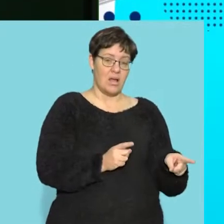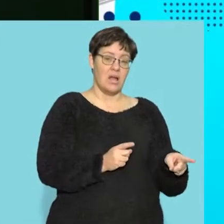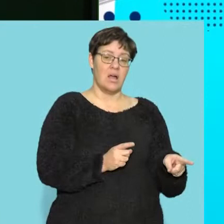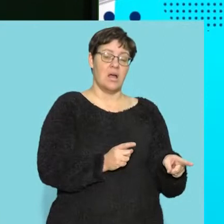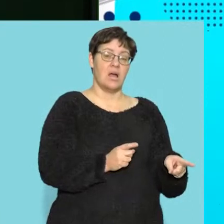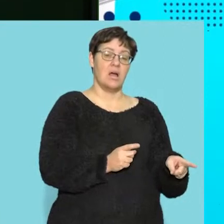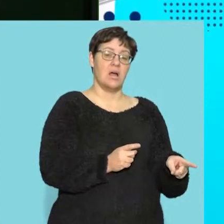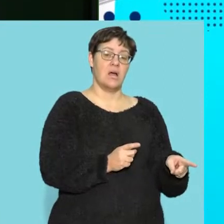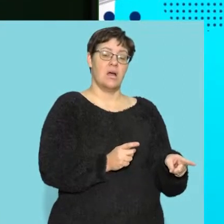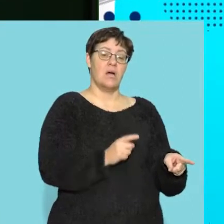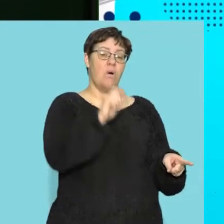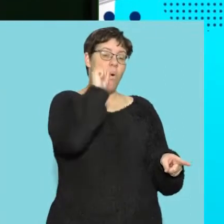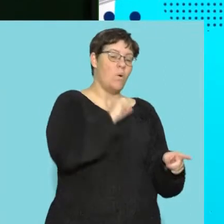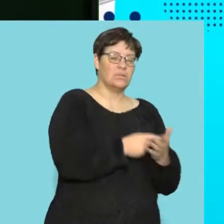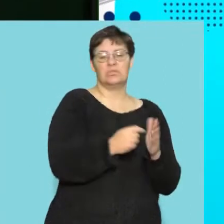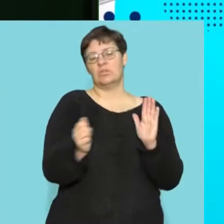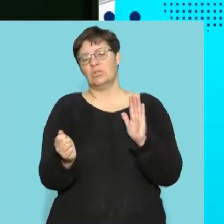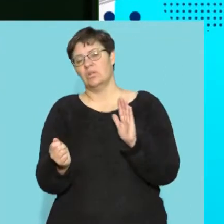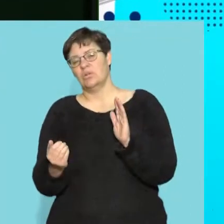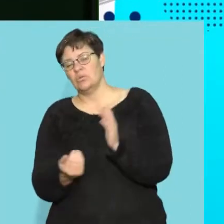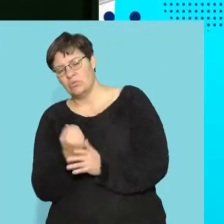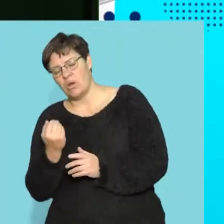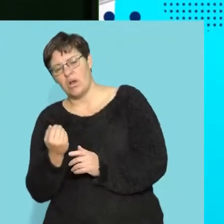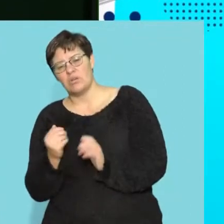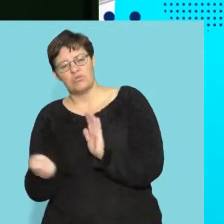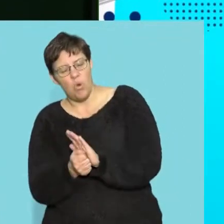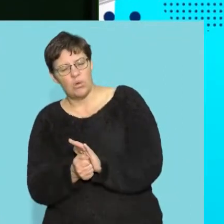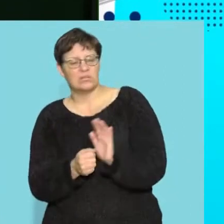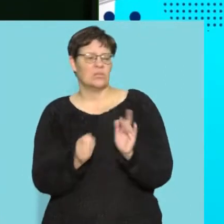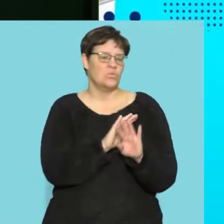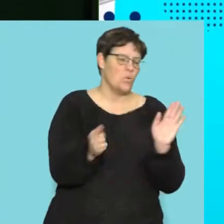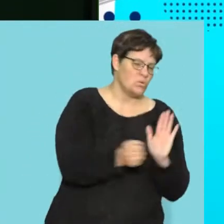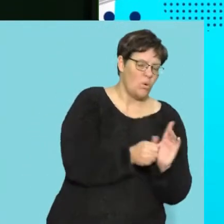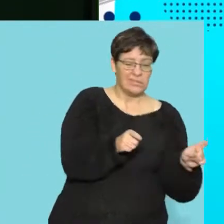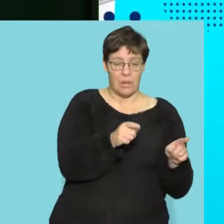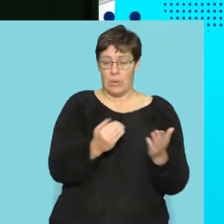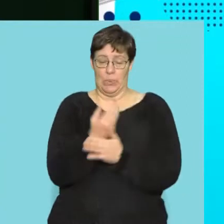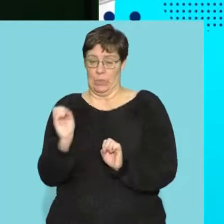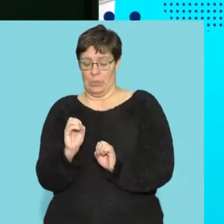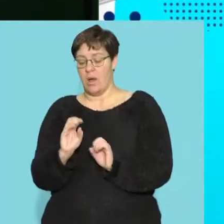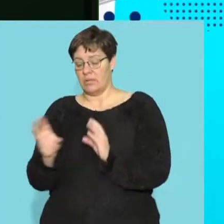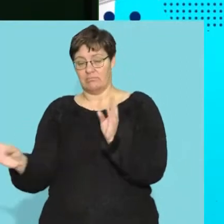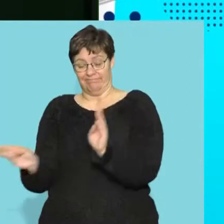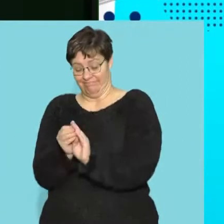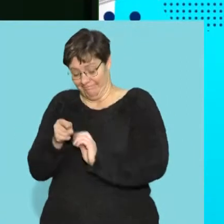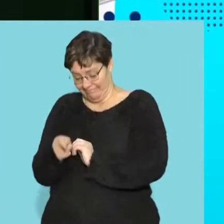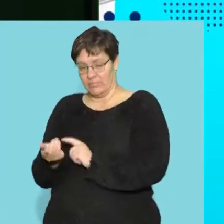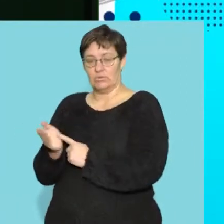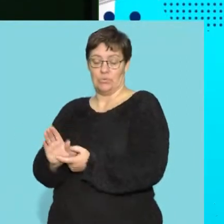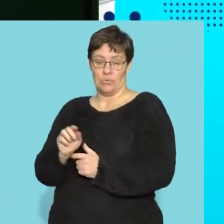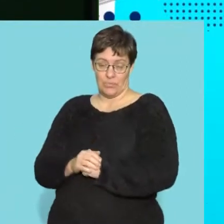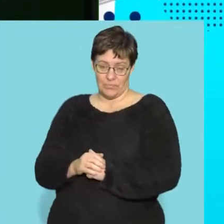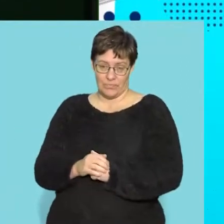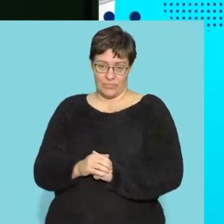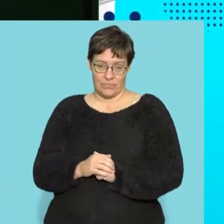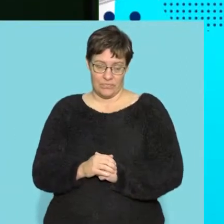new, but there was sold as well as unsold. Okay, guys, I'm sure you are